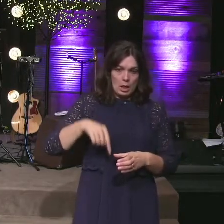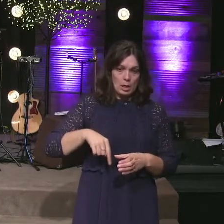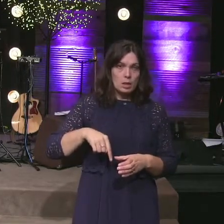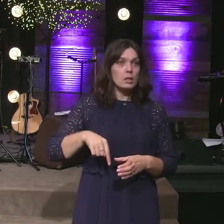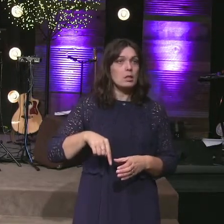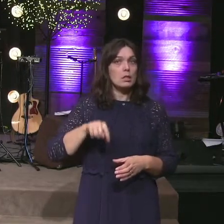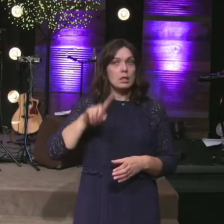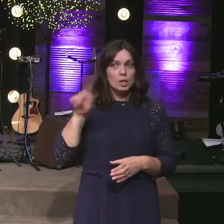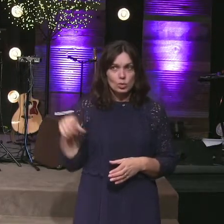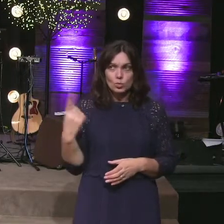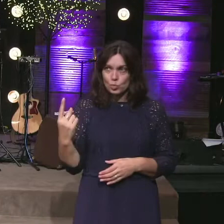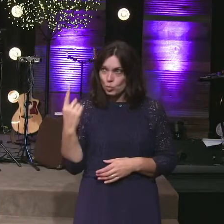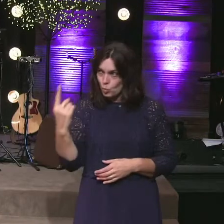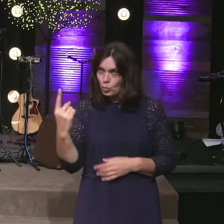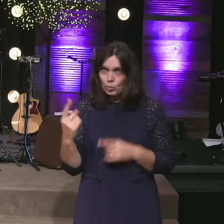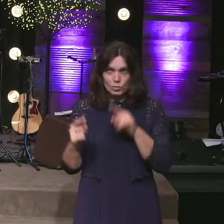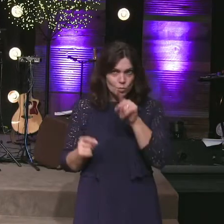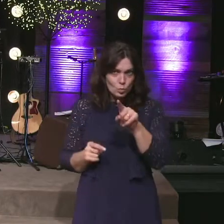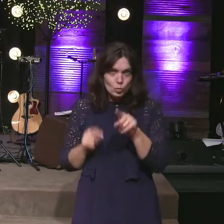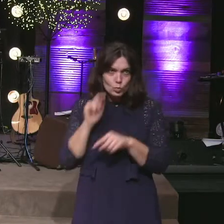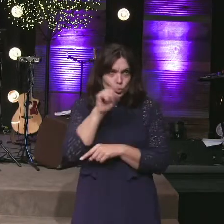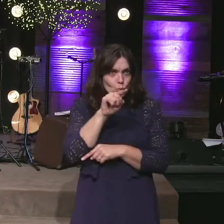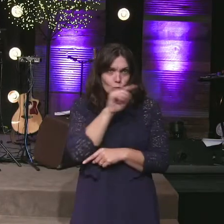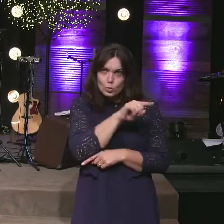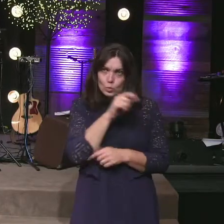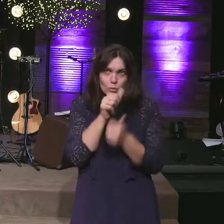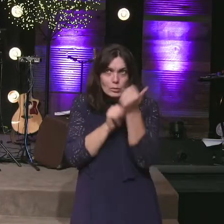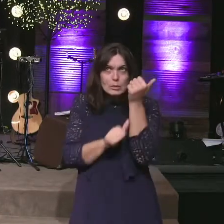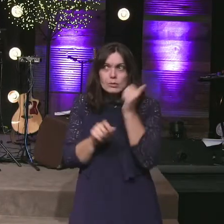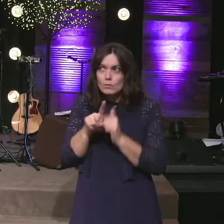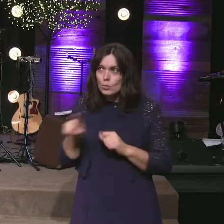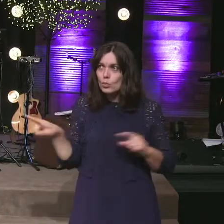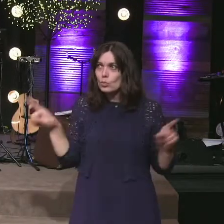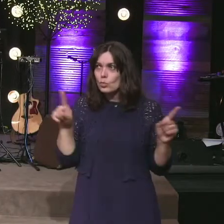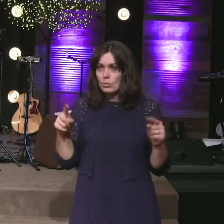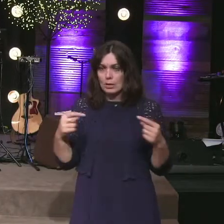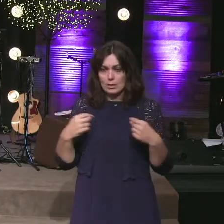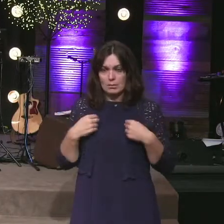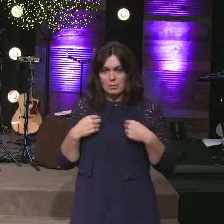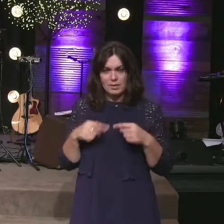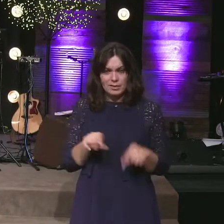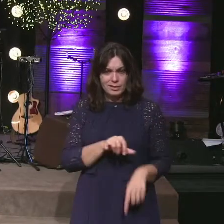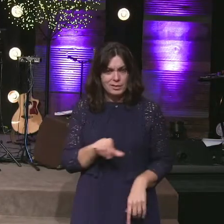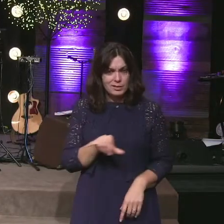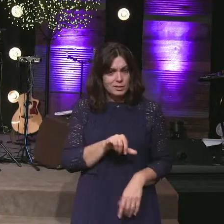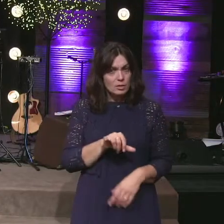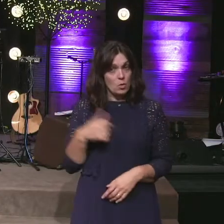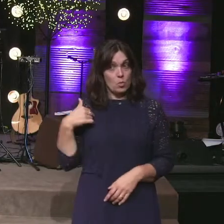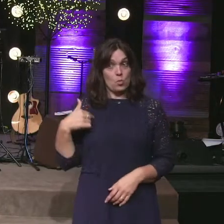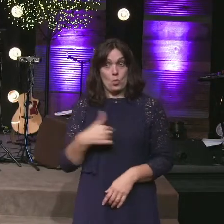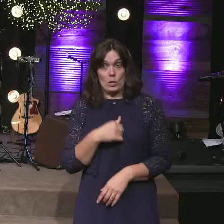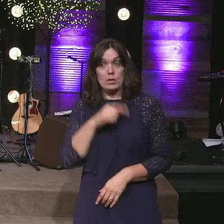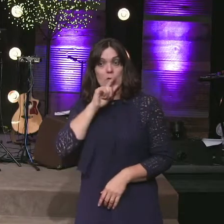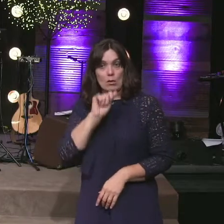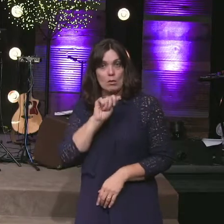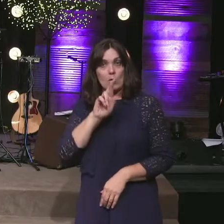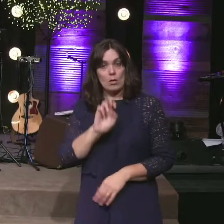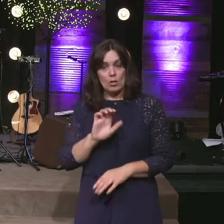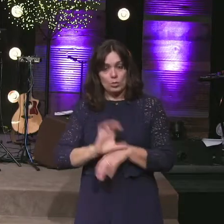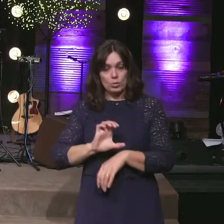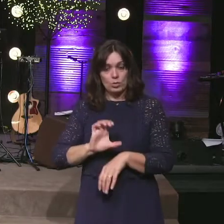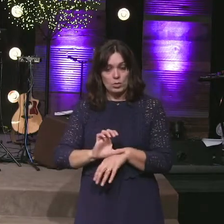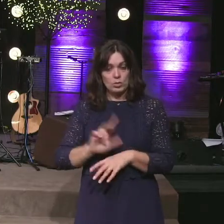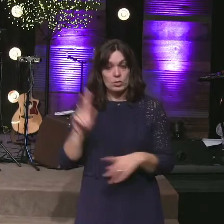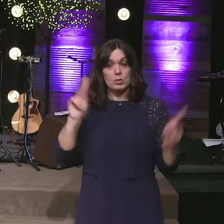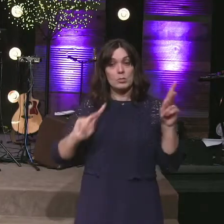and you and you and you and you and you and me. We're the church. People aren't going to come